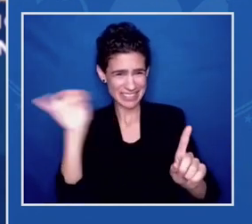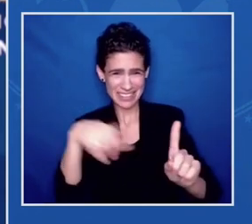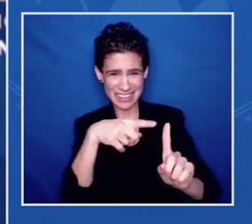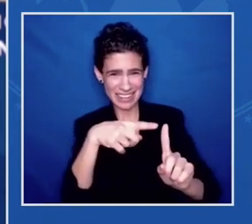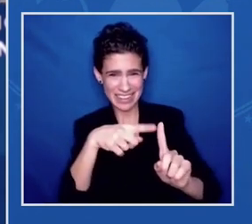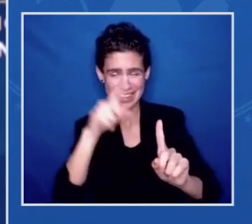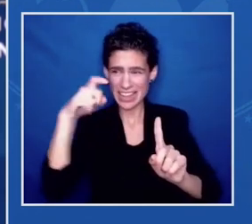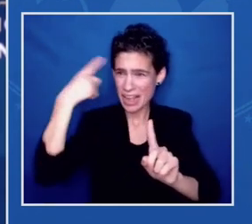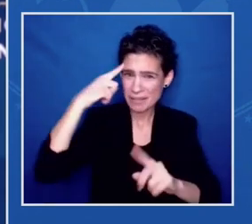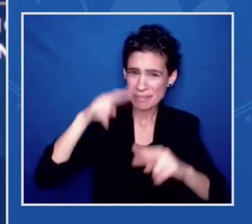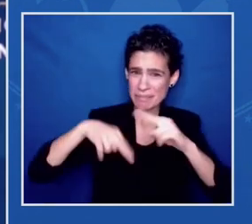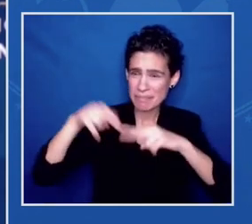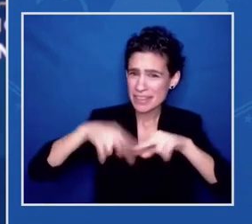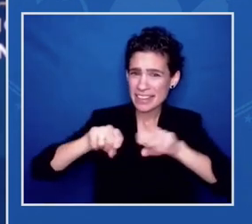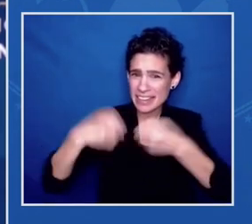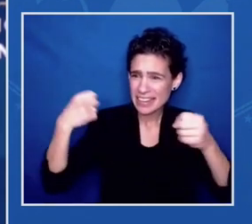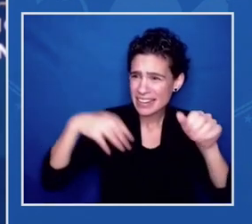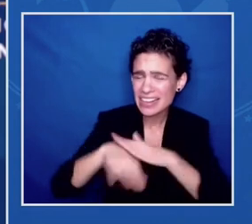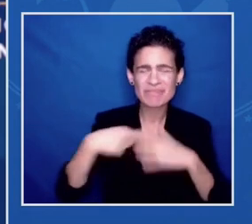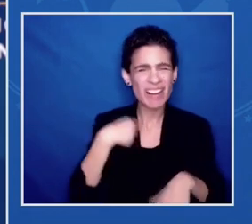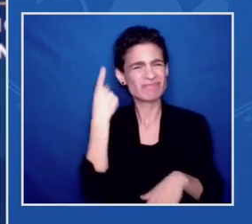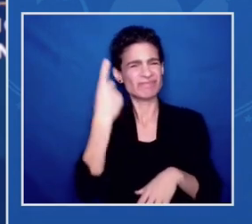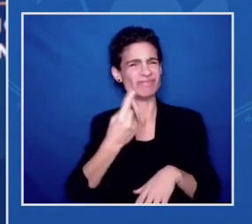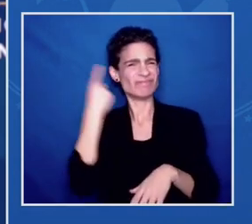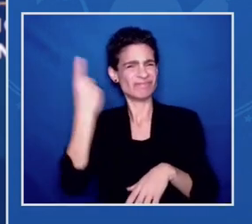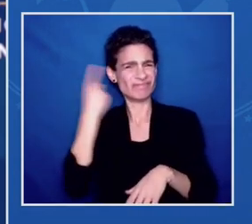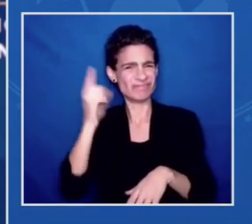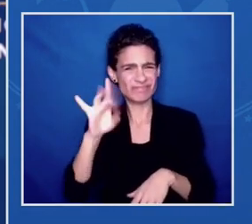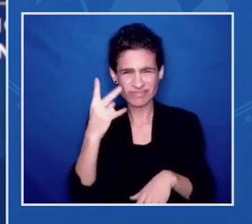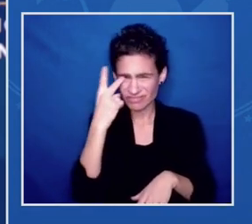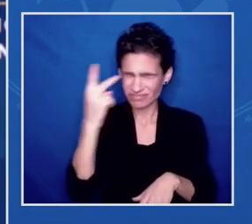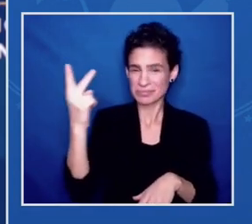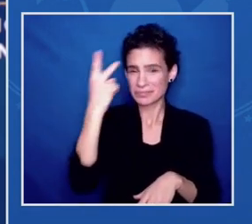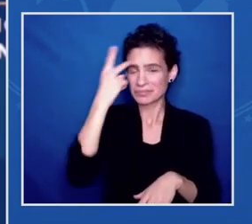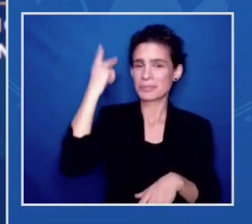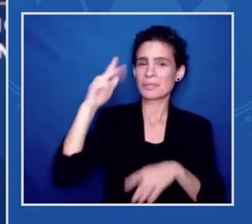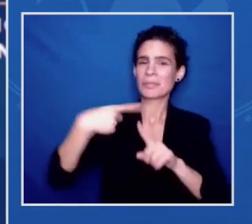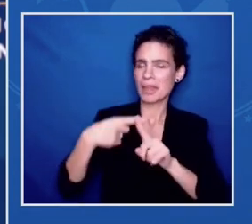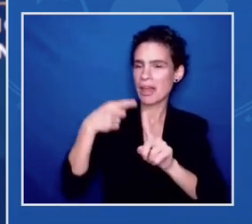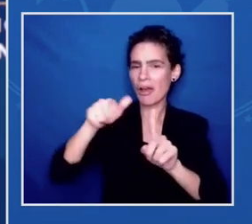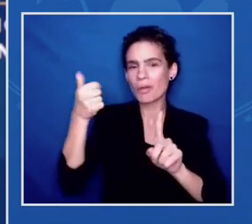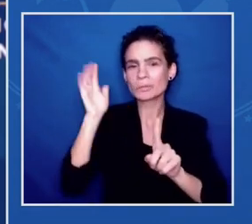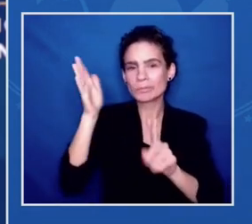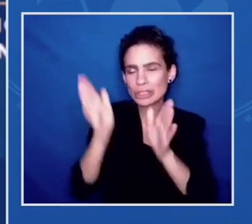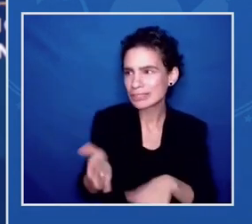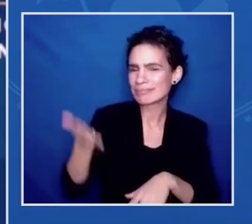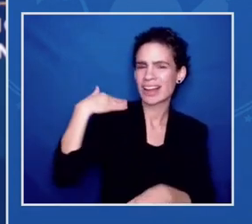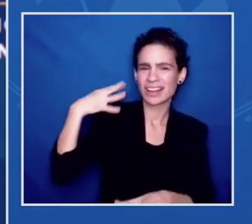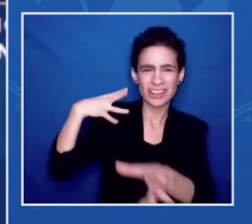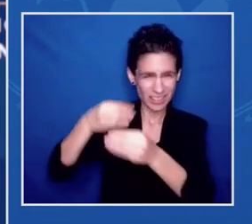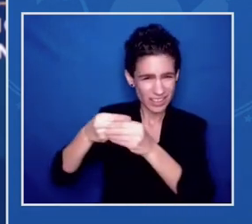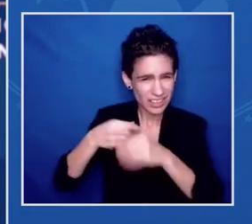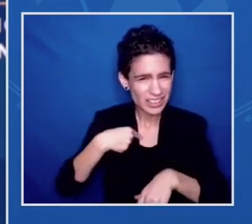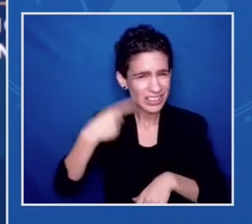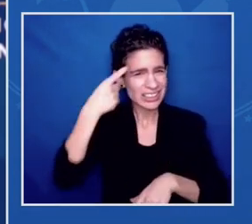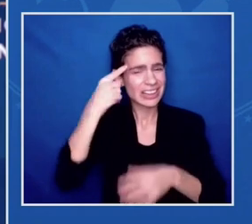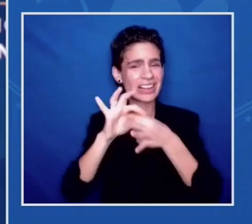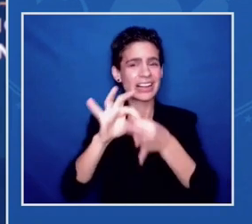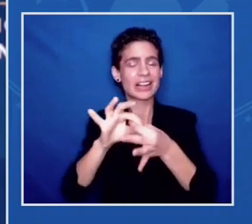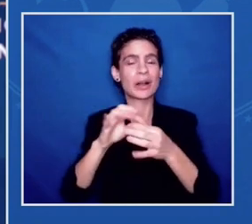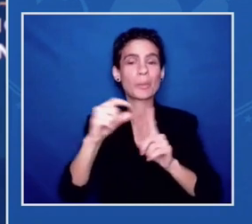Watching the scenes from the Capitol, I was reminded as I prepared other speeches in the past, I was reminded of the words of